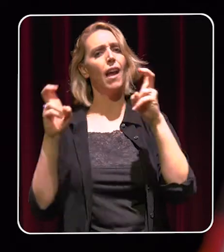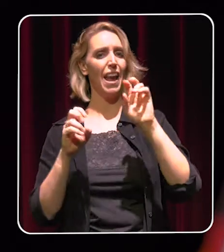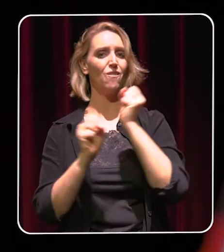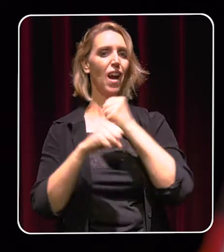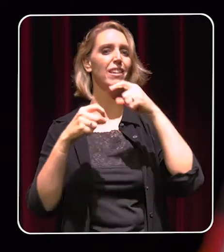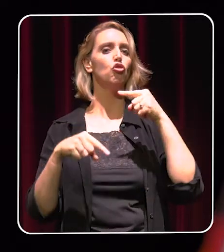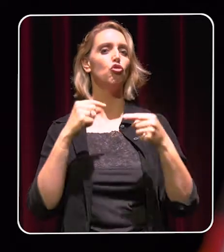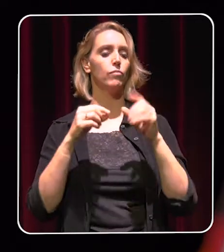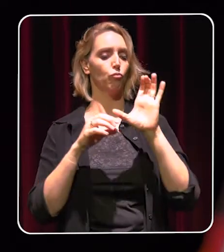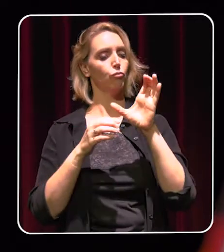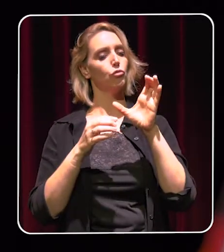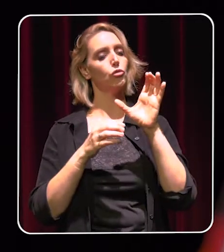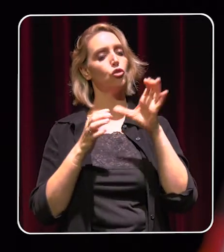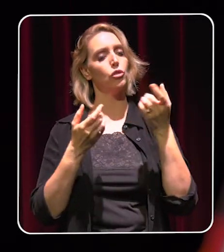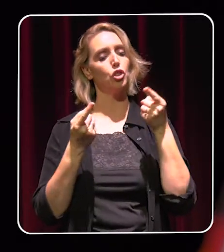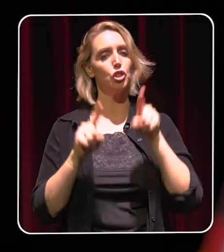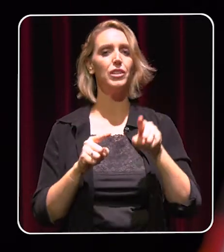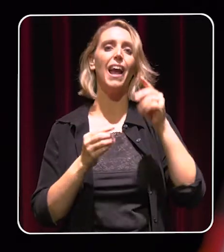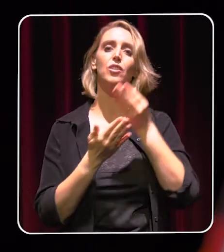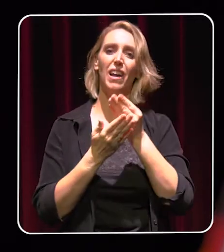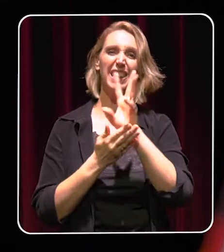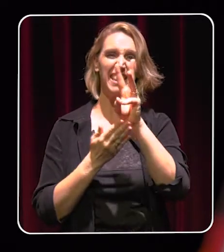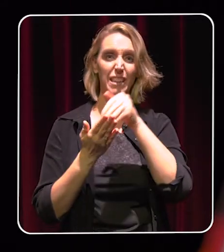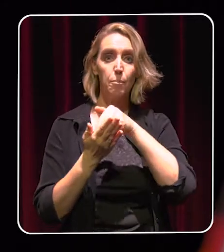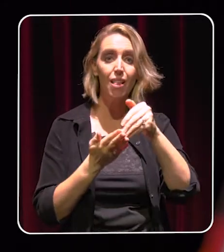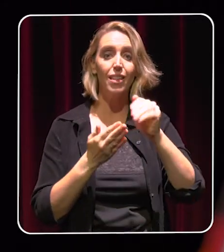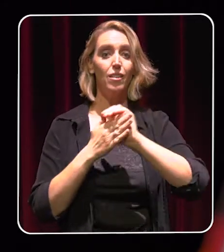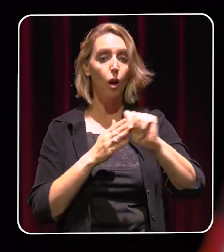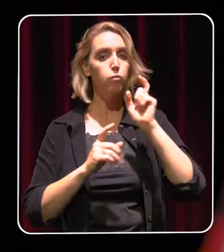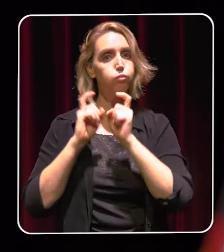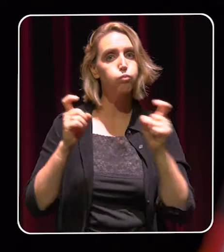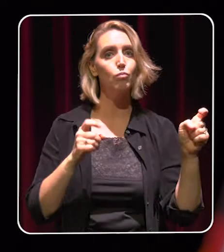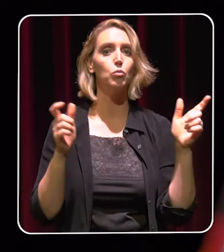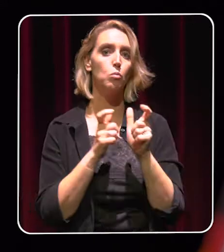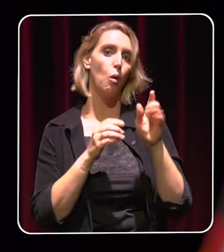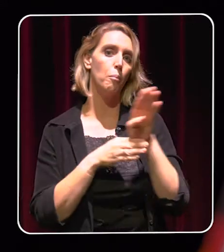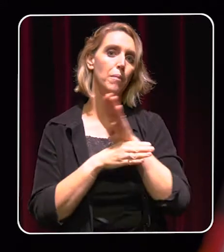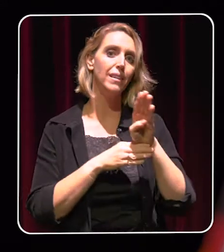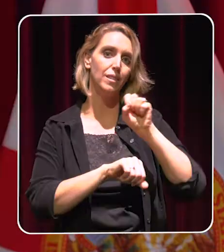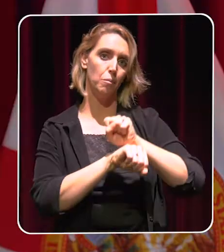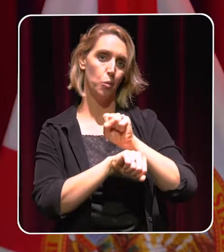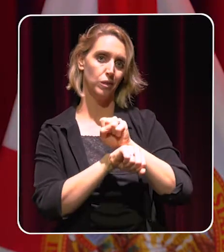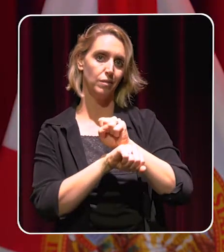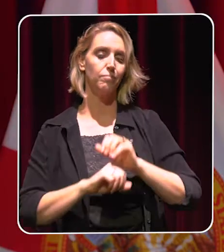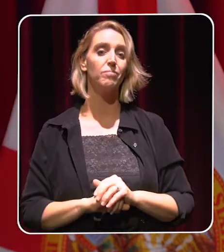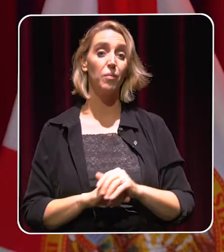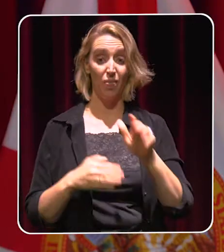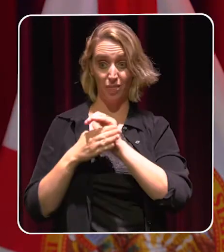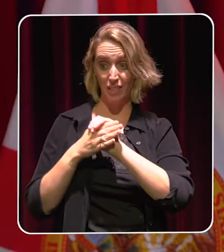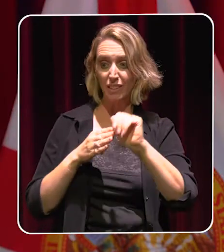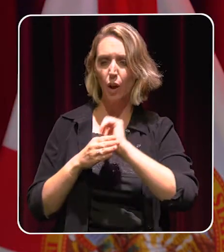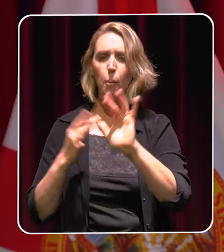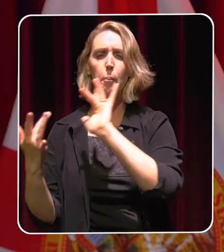Chance Fund, getting more than $6 million into the hands of our small business owners and their employees.